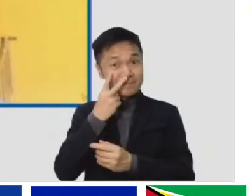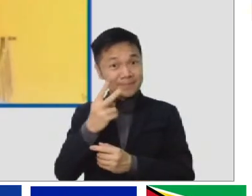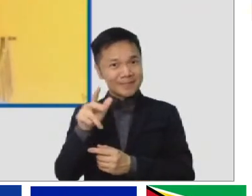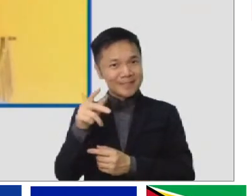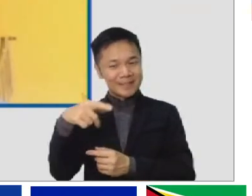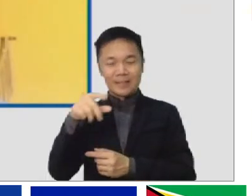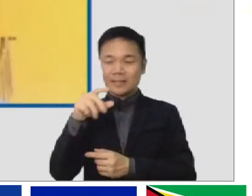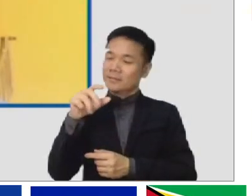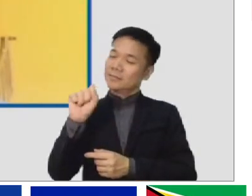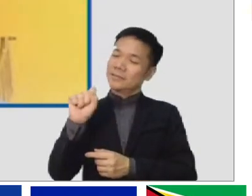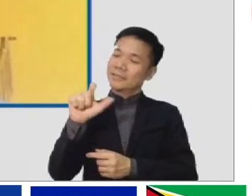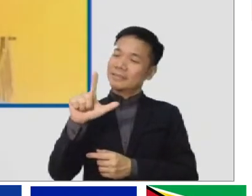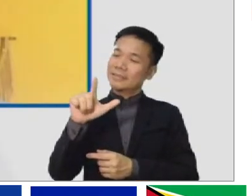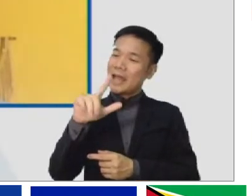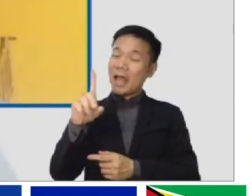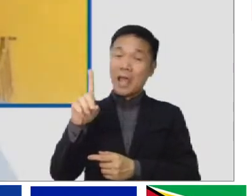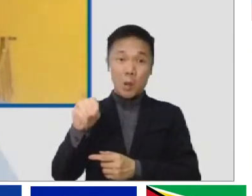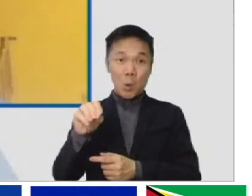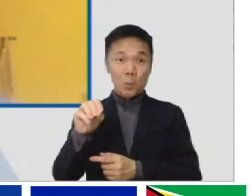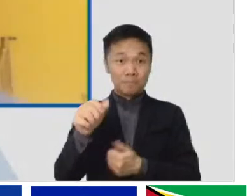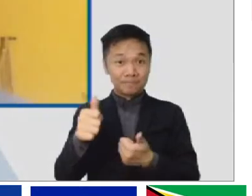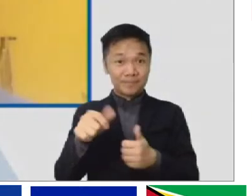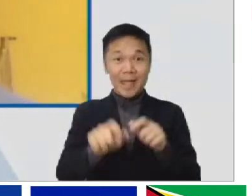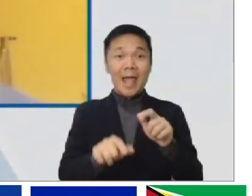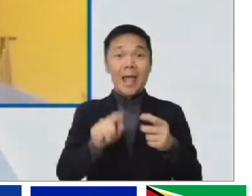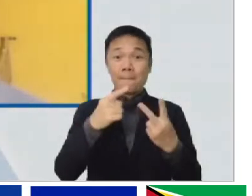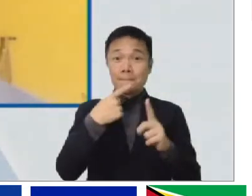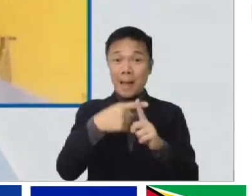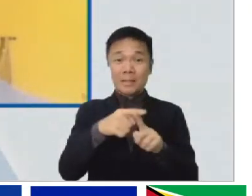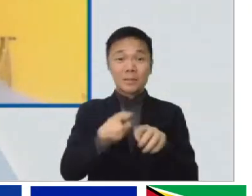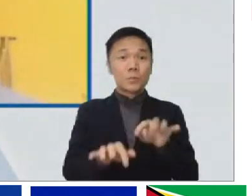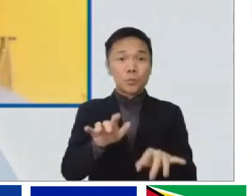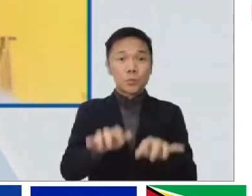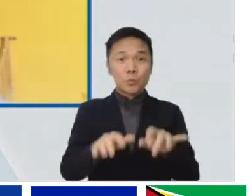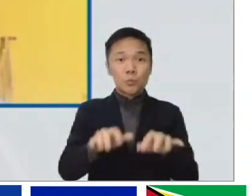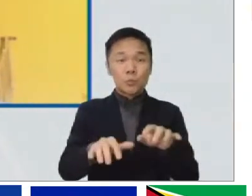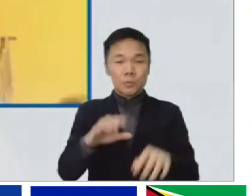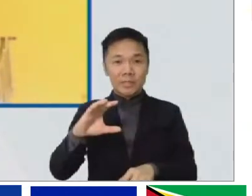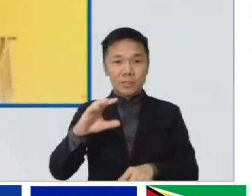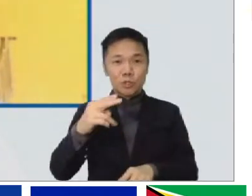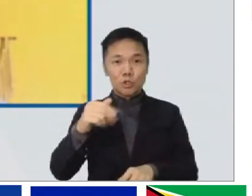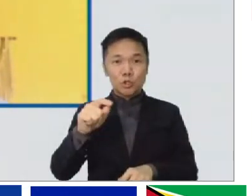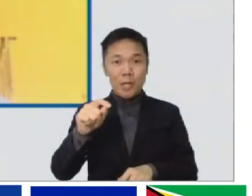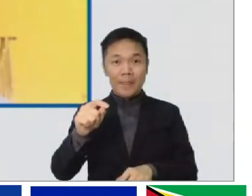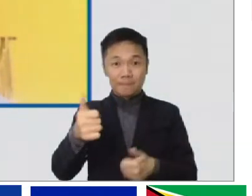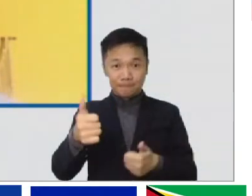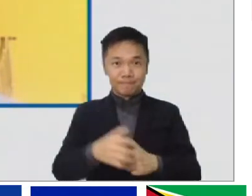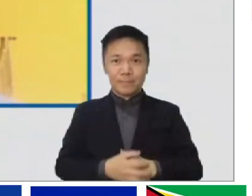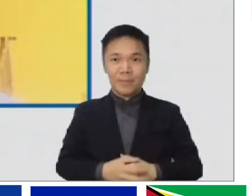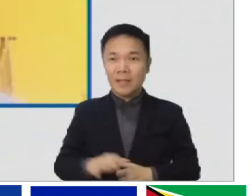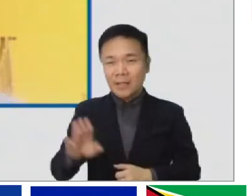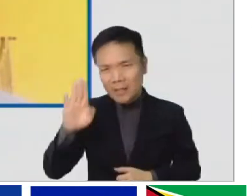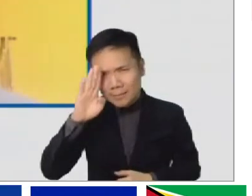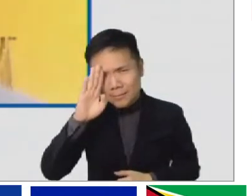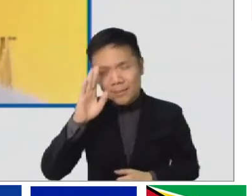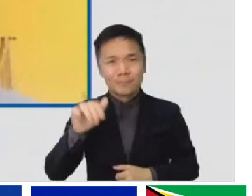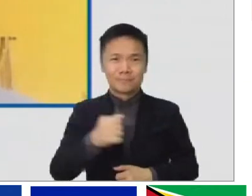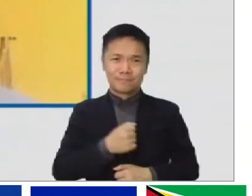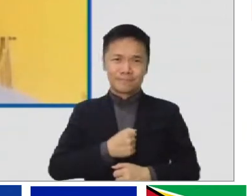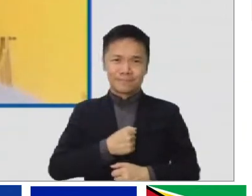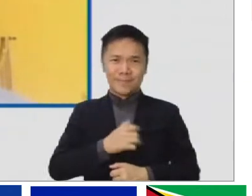the chat and with the questions. Thank you very much. I'm sorry for the delay. Every time I have to change from Spanish to English